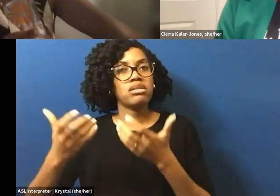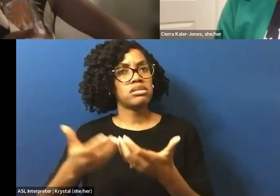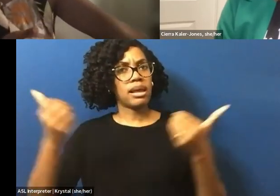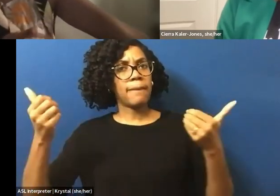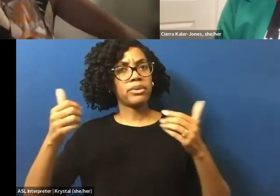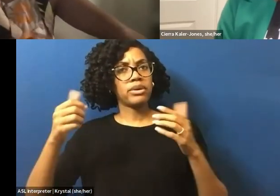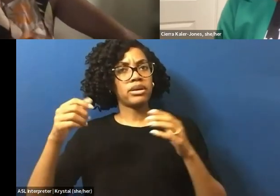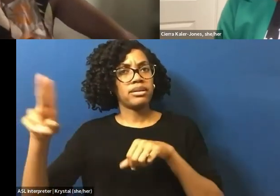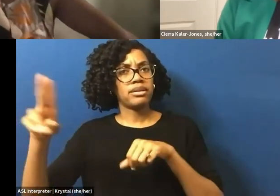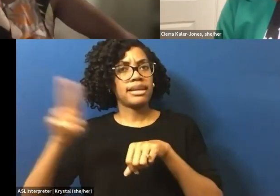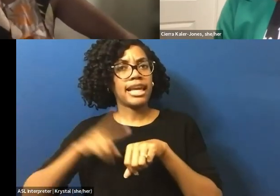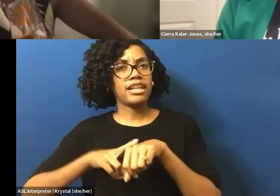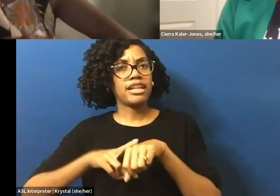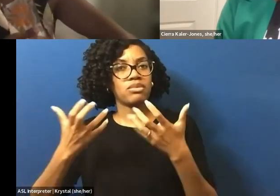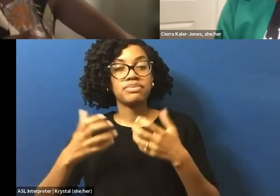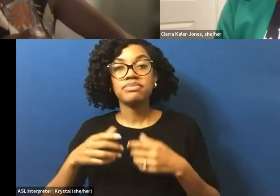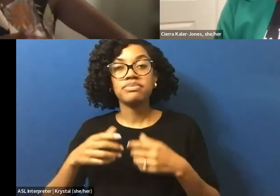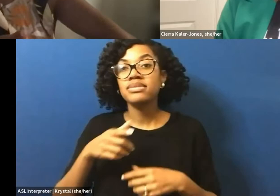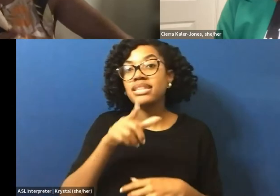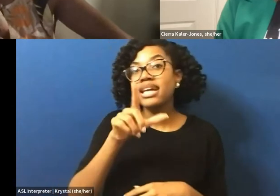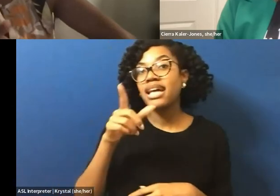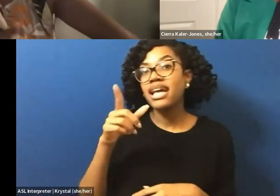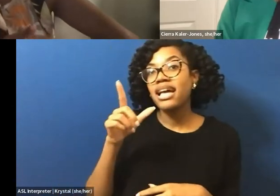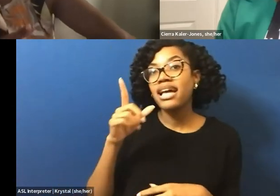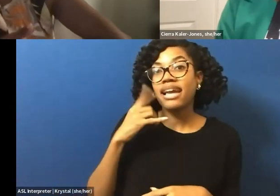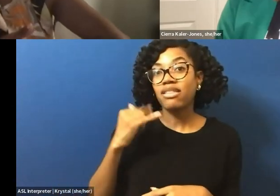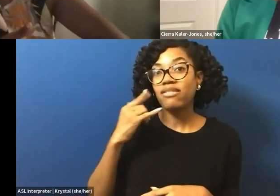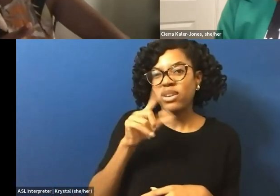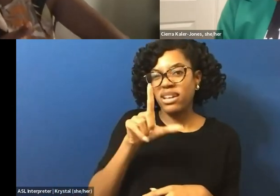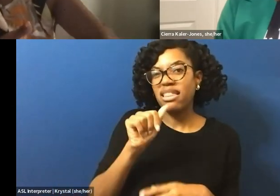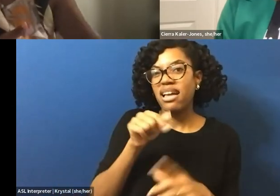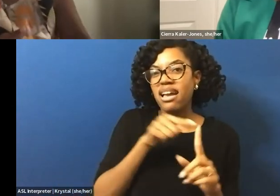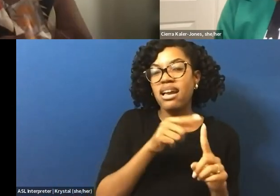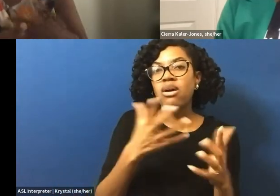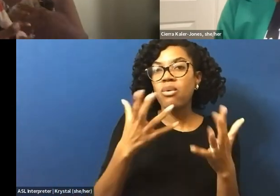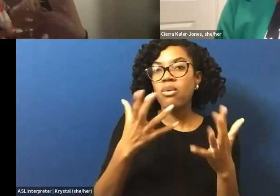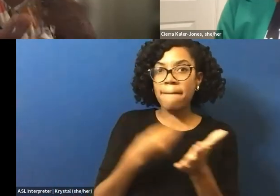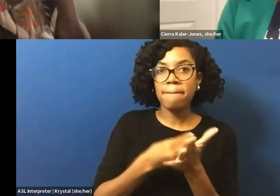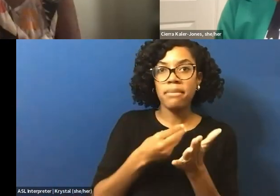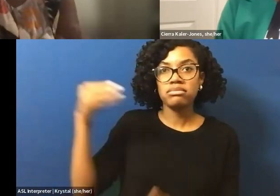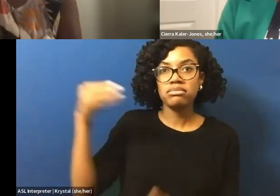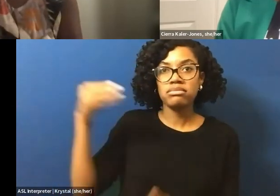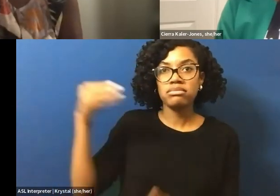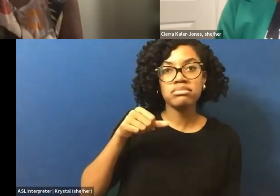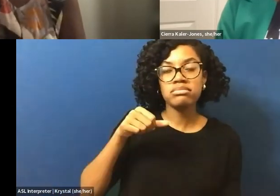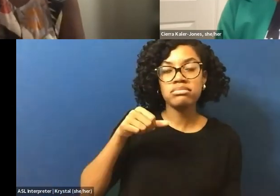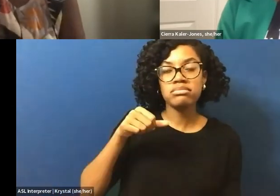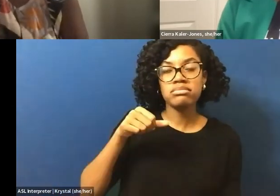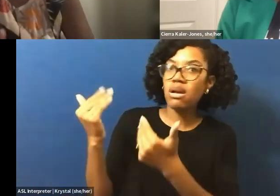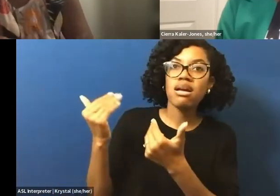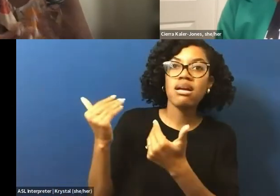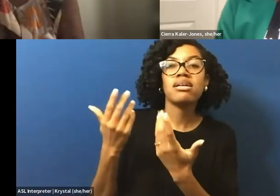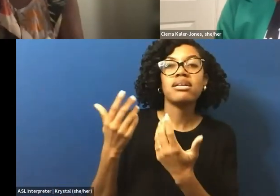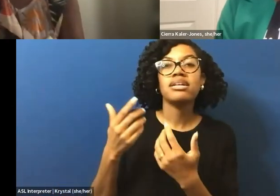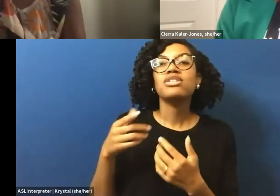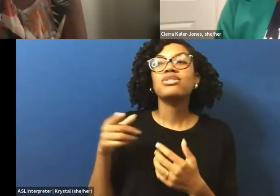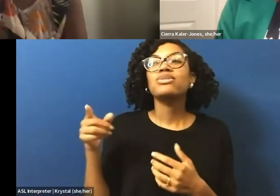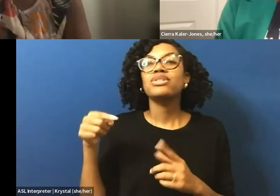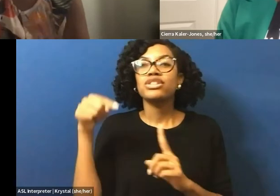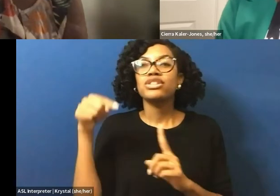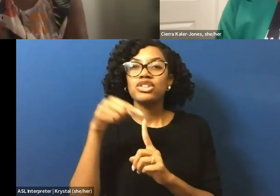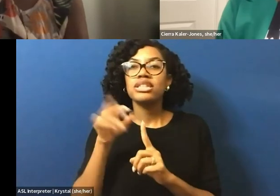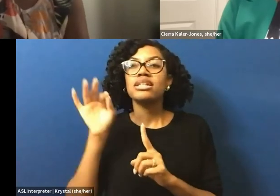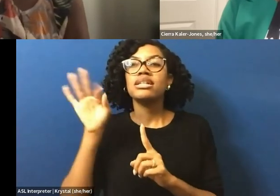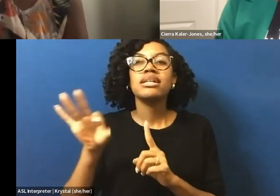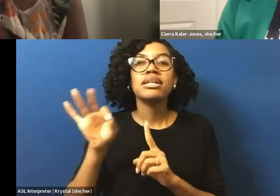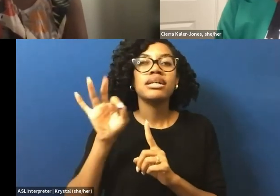LA were a bunch of lawyers that wanted the government to give a paycheck. Right. And she was supportive and kind of the patron saint